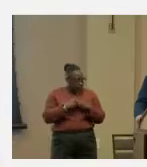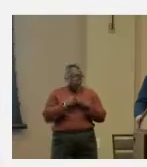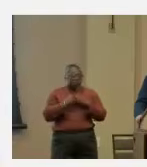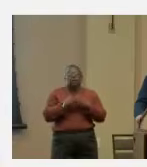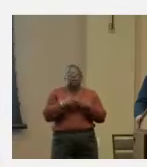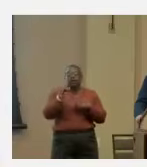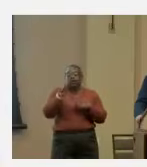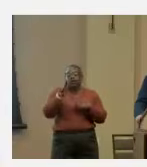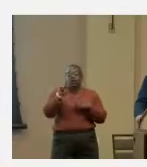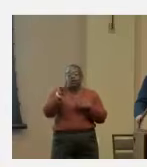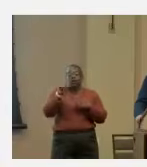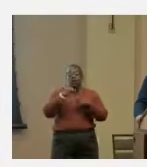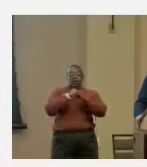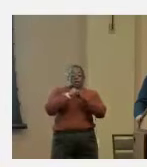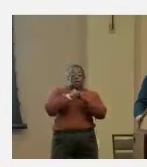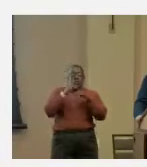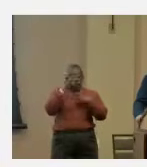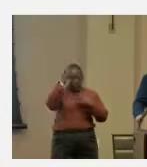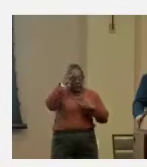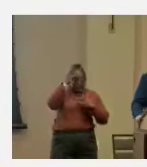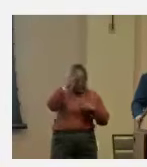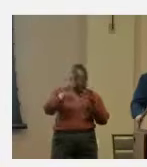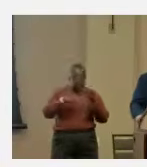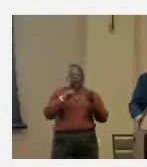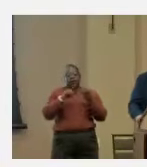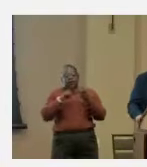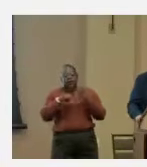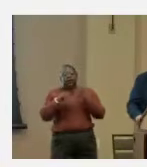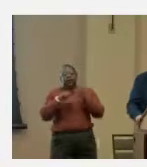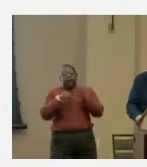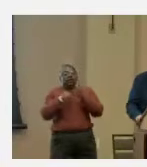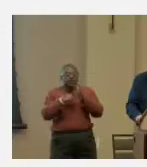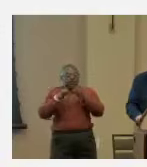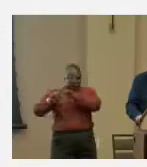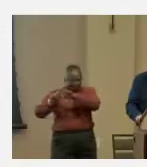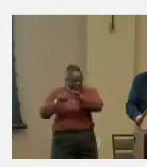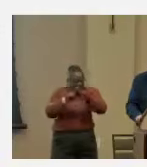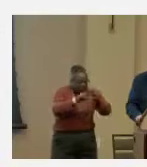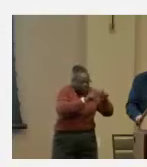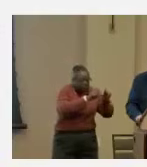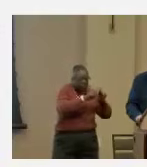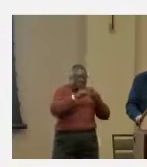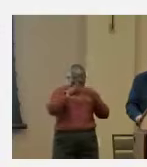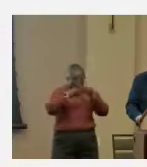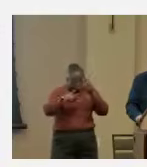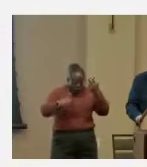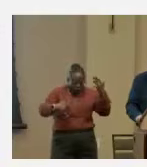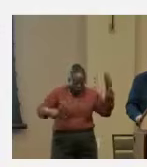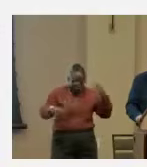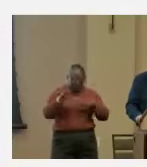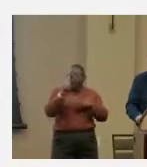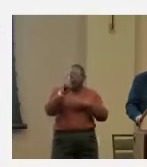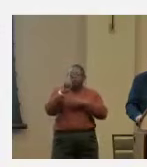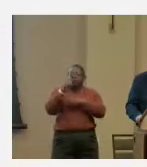autoimmune diseases. They're seen in lupus, they're seen in Sjogren's, they're seen in scleroderma, they're seen in myositis. They're seen